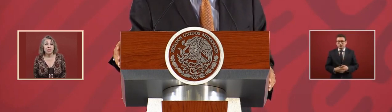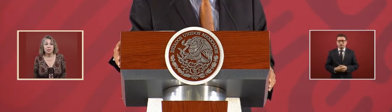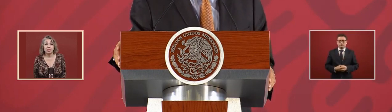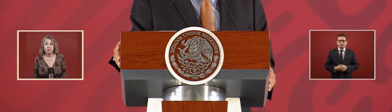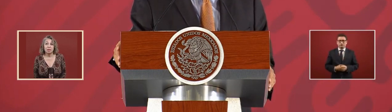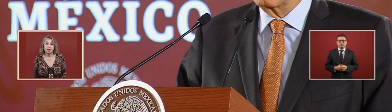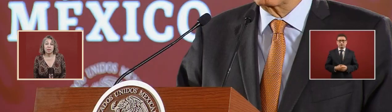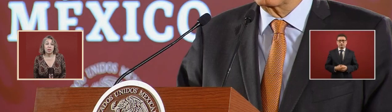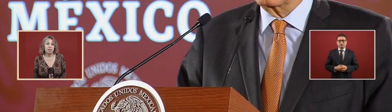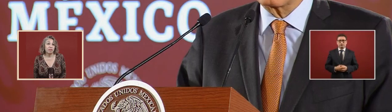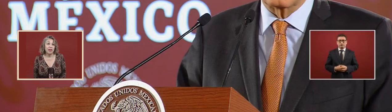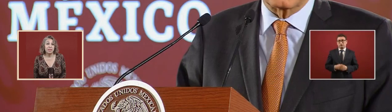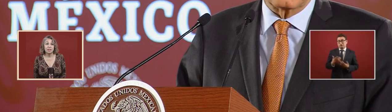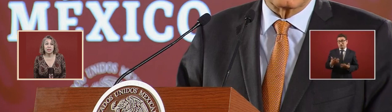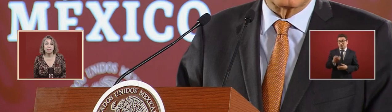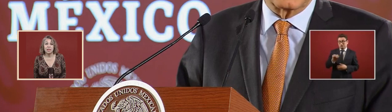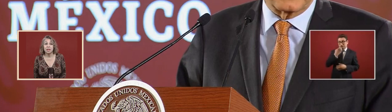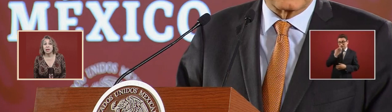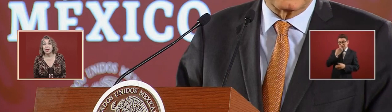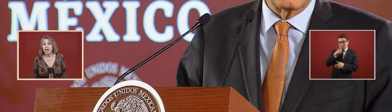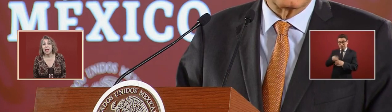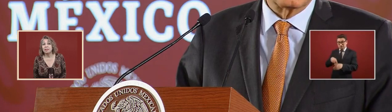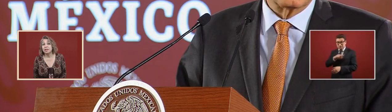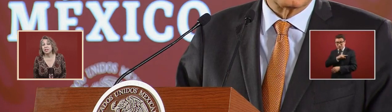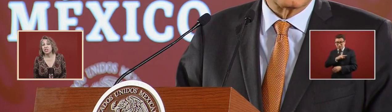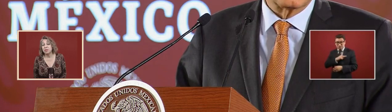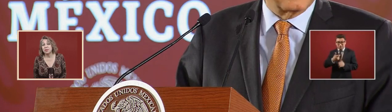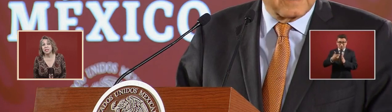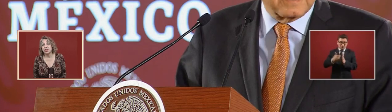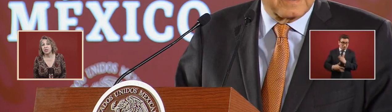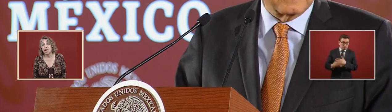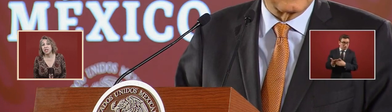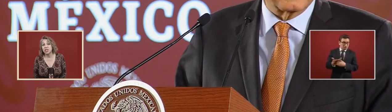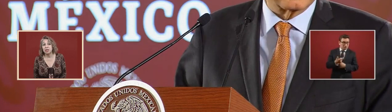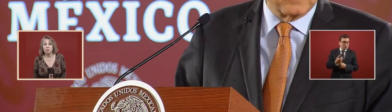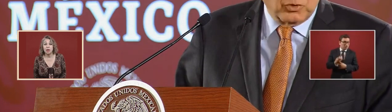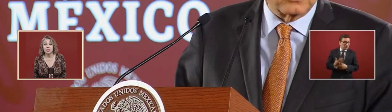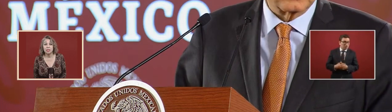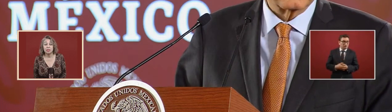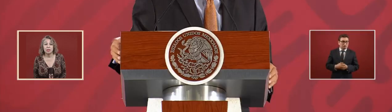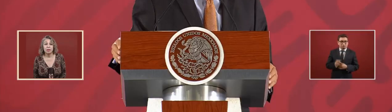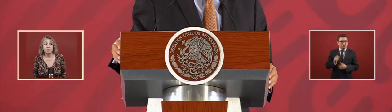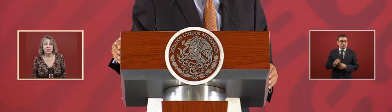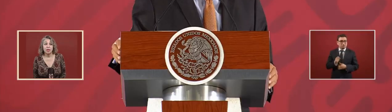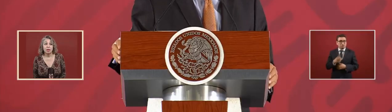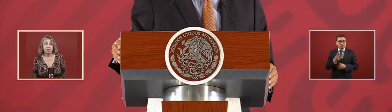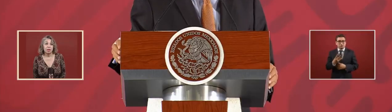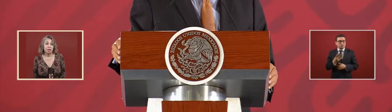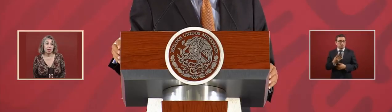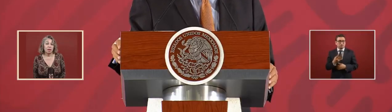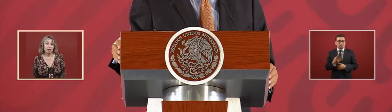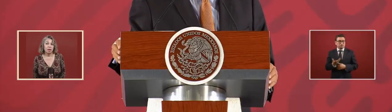$4,000 a month or $5,000 a month and the cheapest education